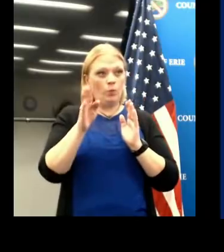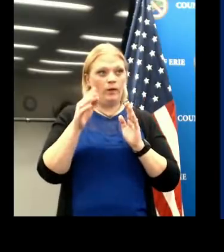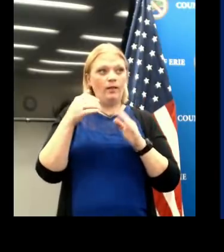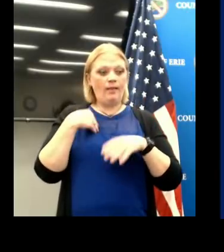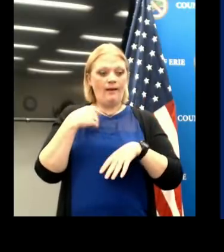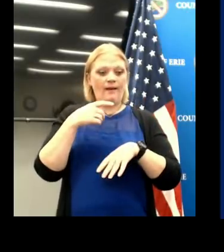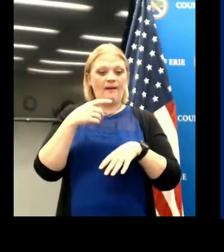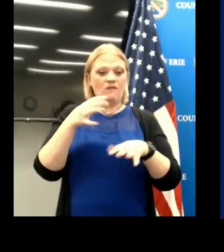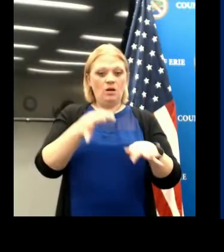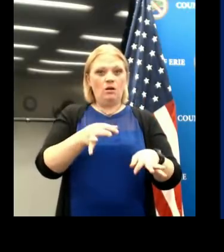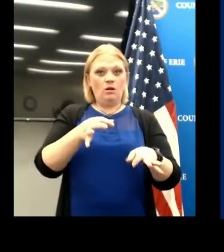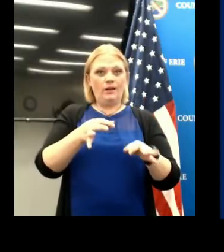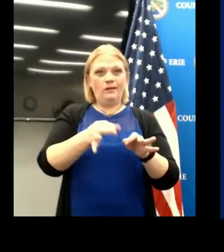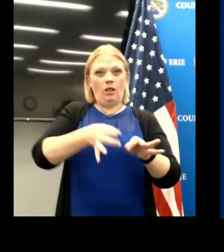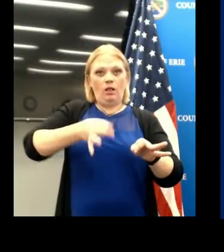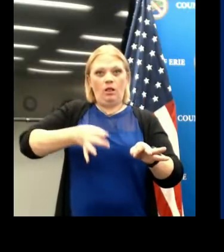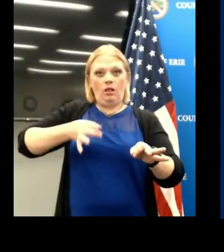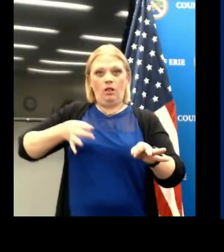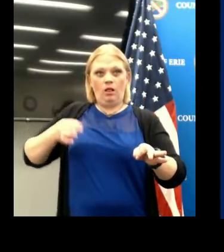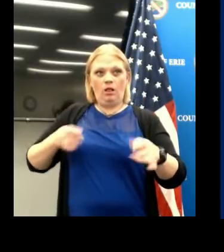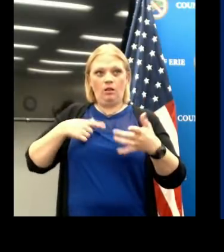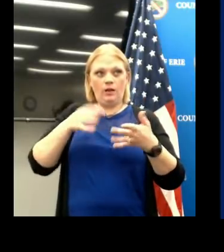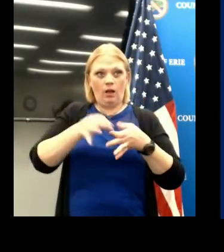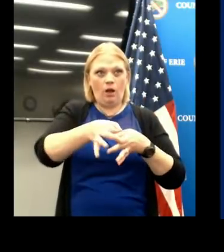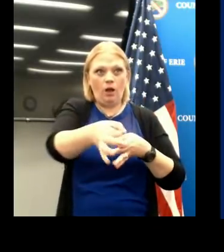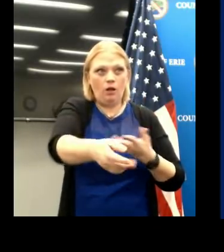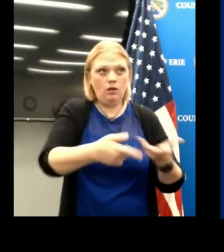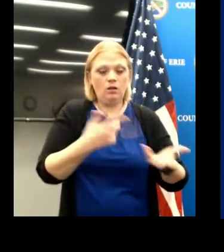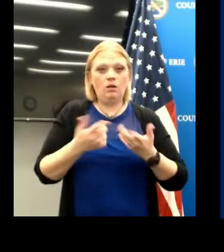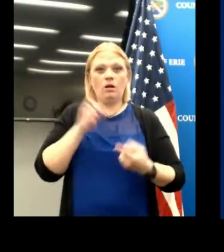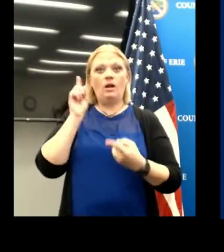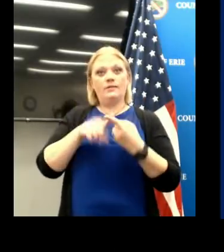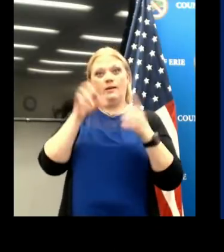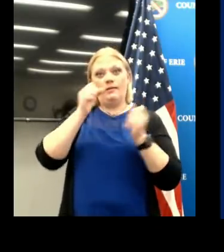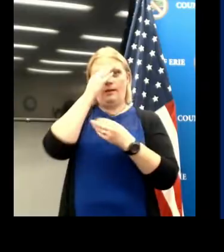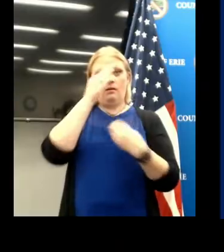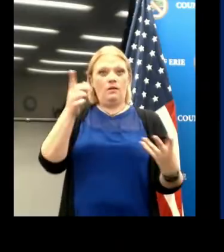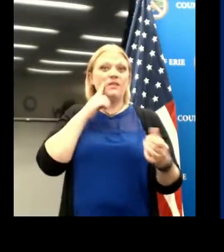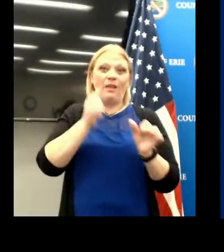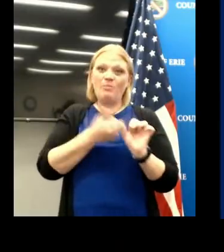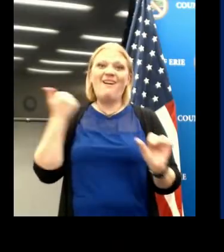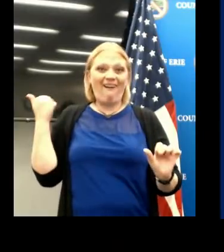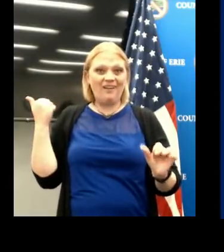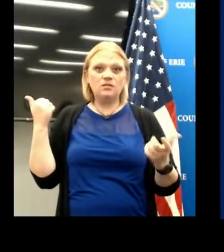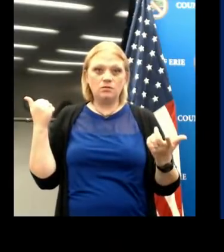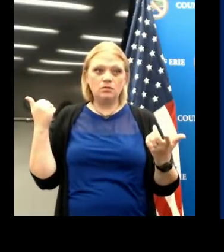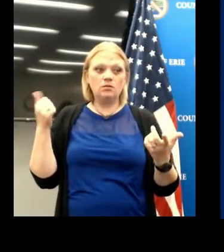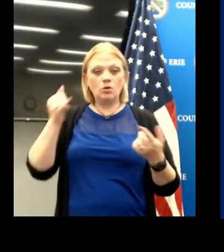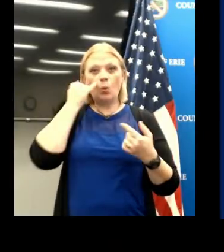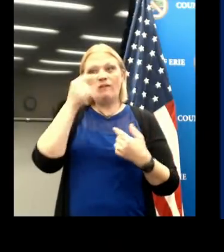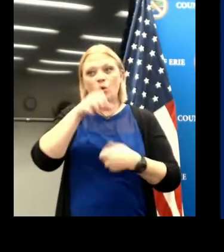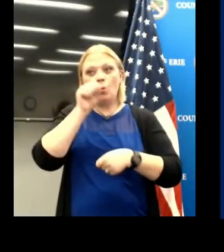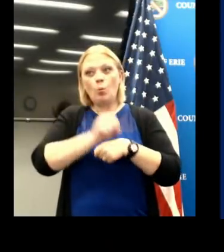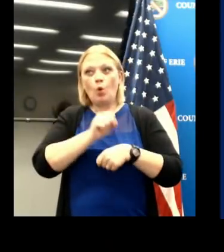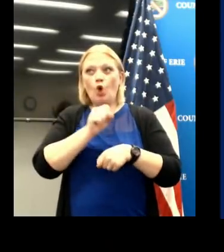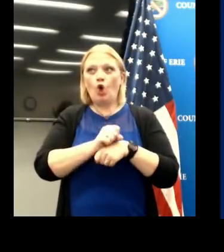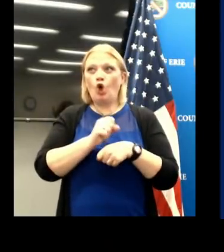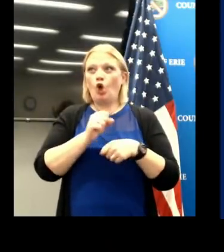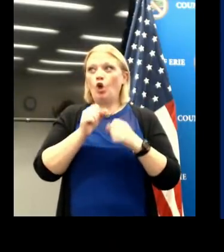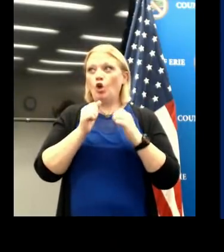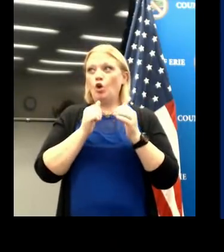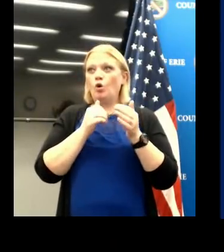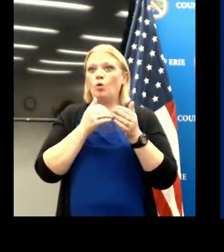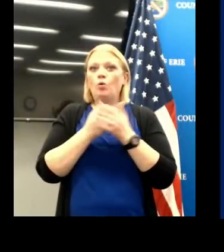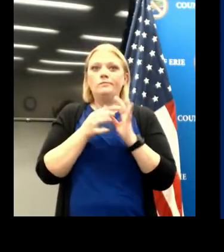lag before the contact tracers will be able to get to you. So if you have worked closely with somebody